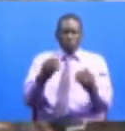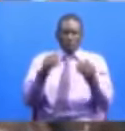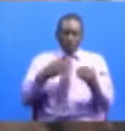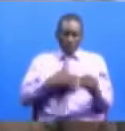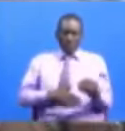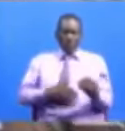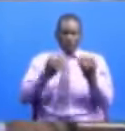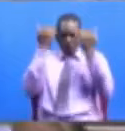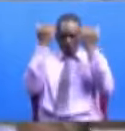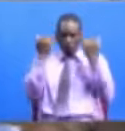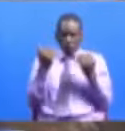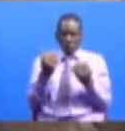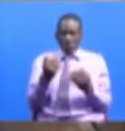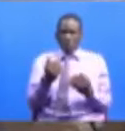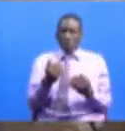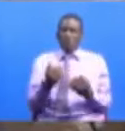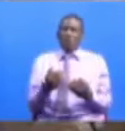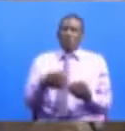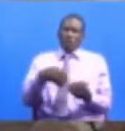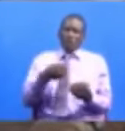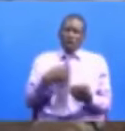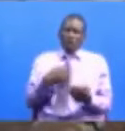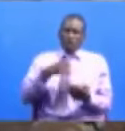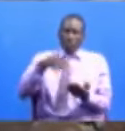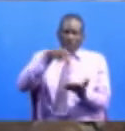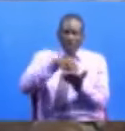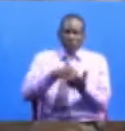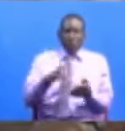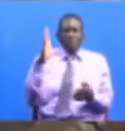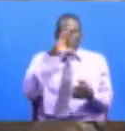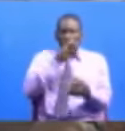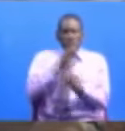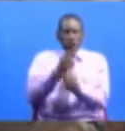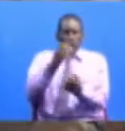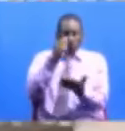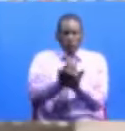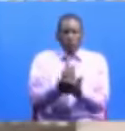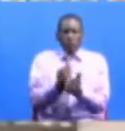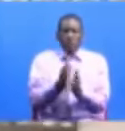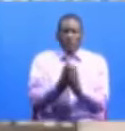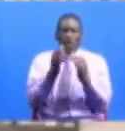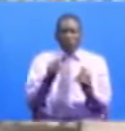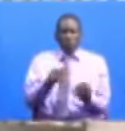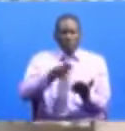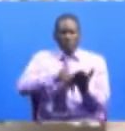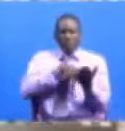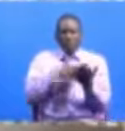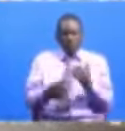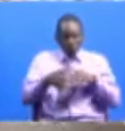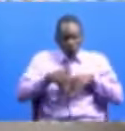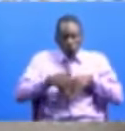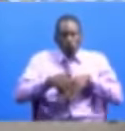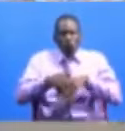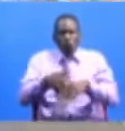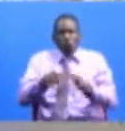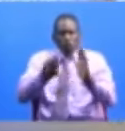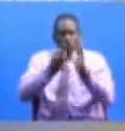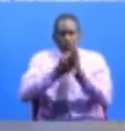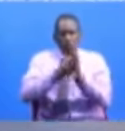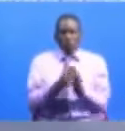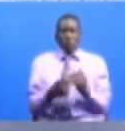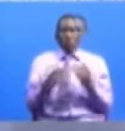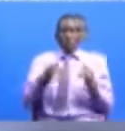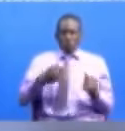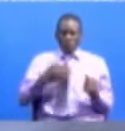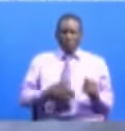Courts, faced, among other charges, abuse of office and willful failure to comply with laws. The